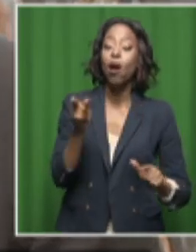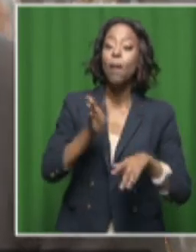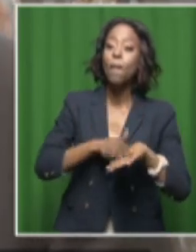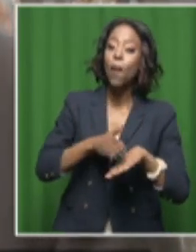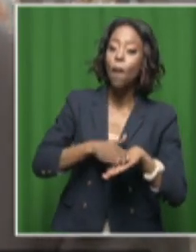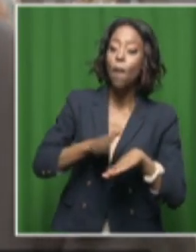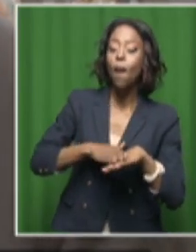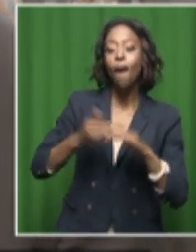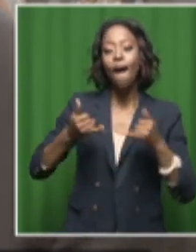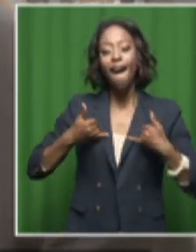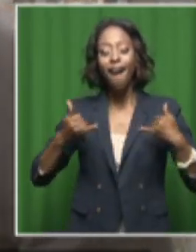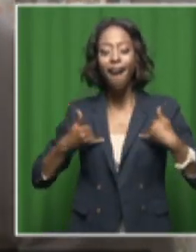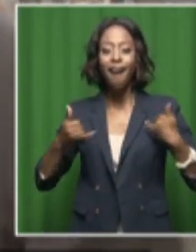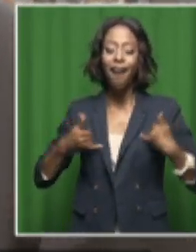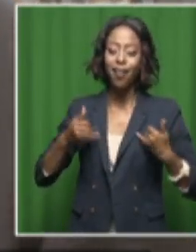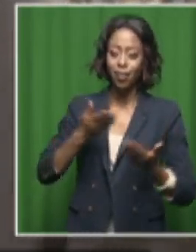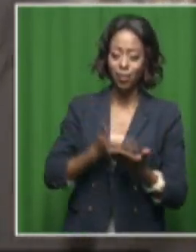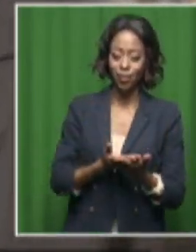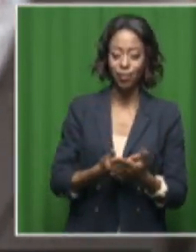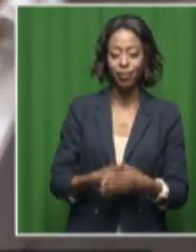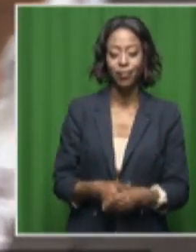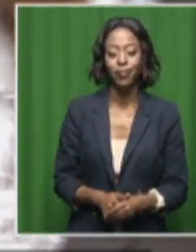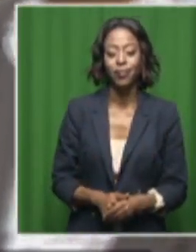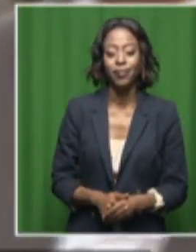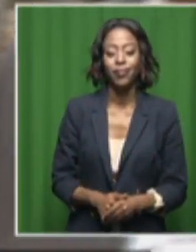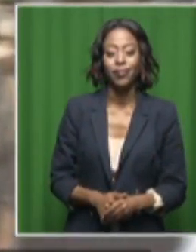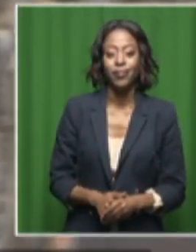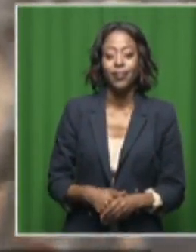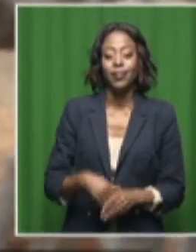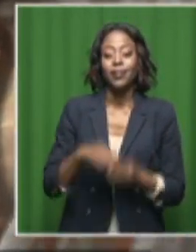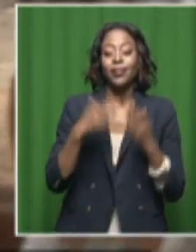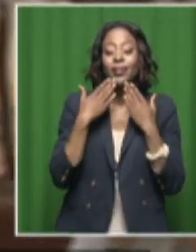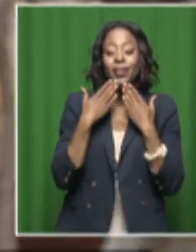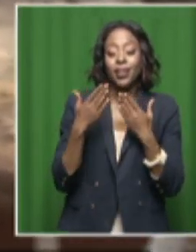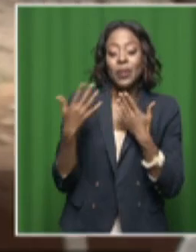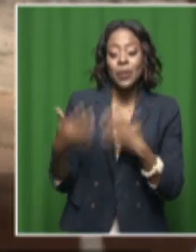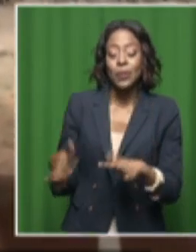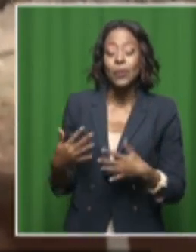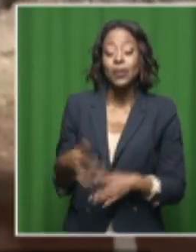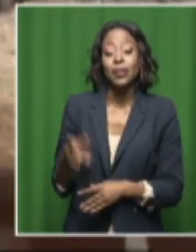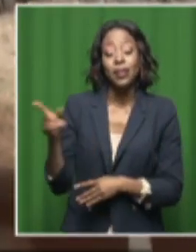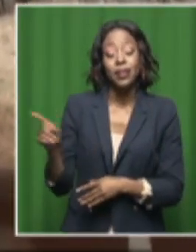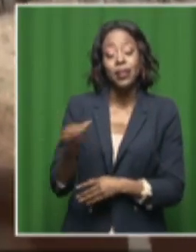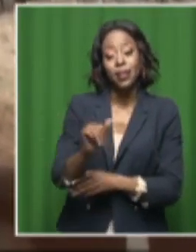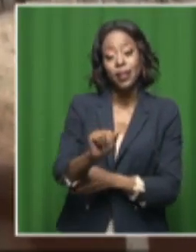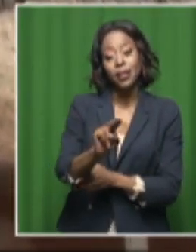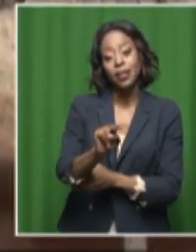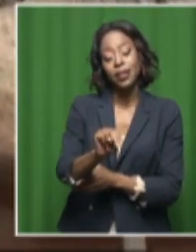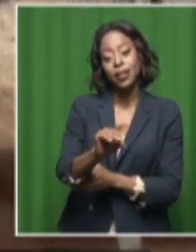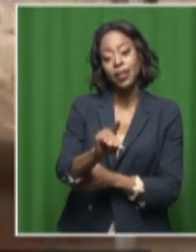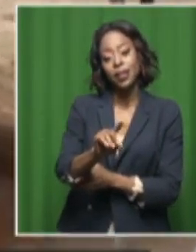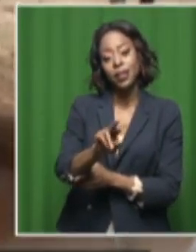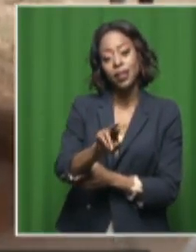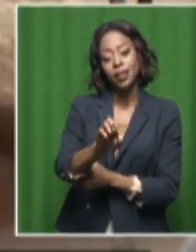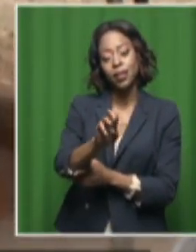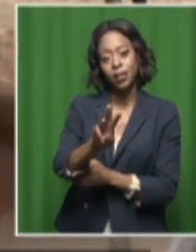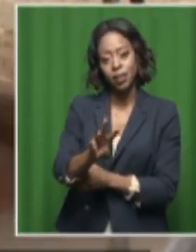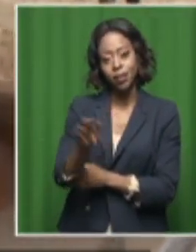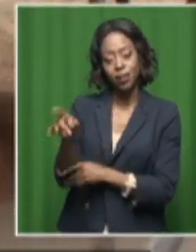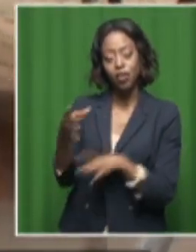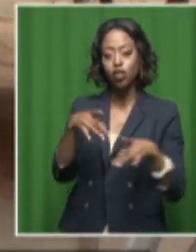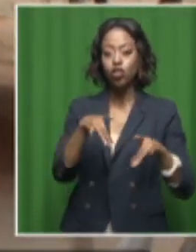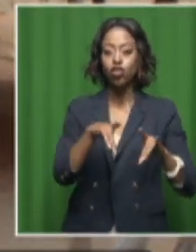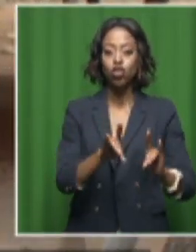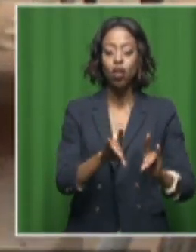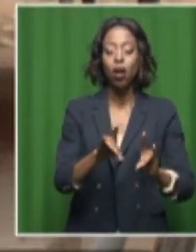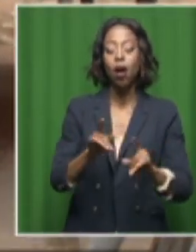to enjoy in Limpopo. Thank you, Mr. Dipila. You've heard there, Sakina. That was Mr. Andrew Dipila. He is the chairperson of the